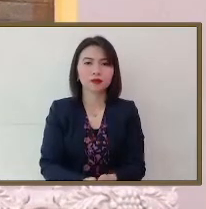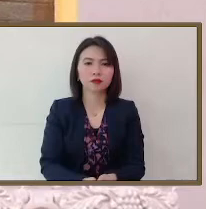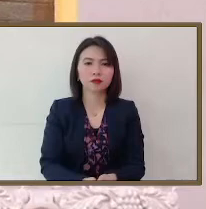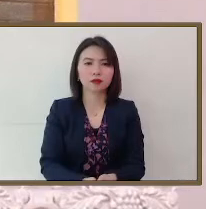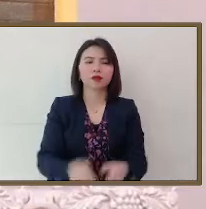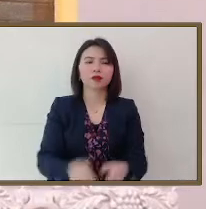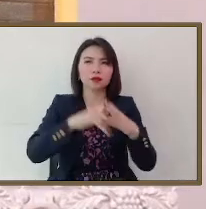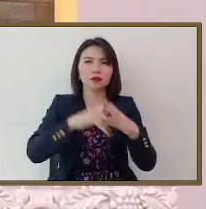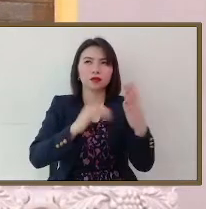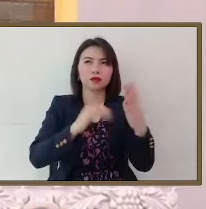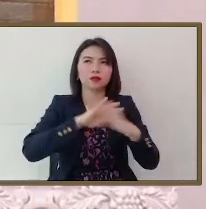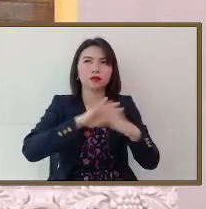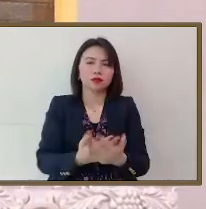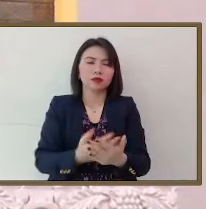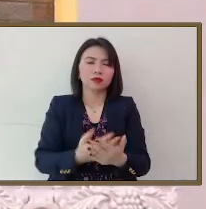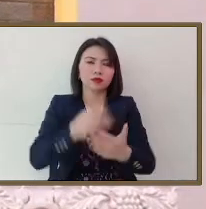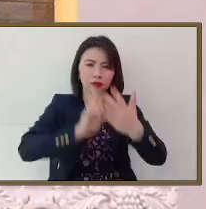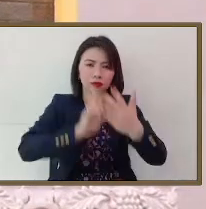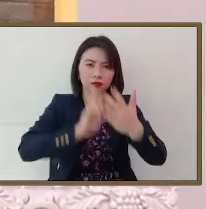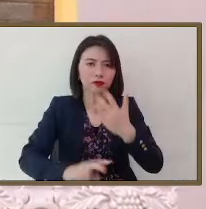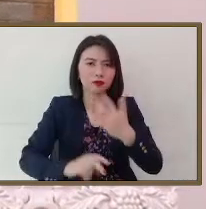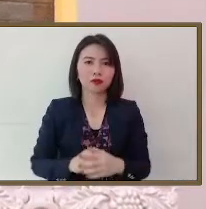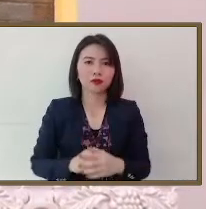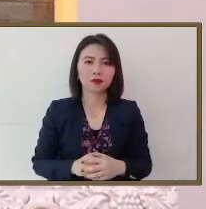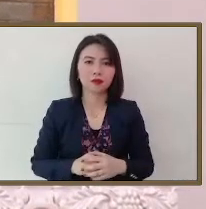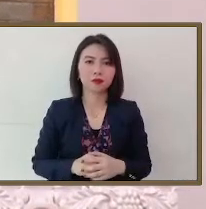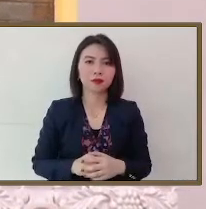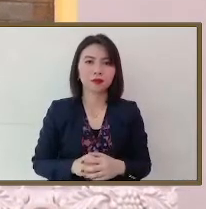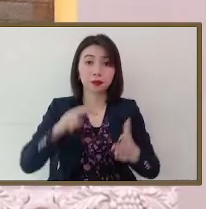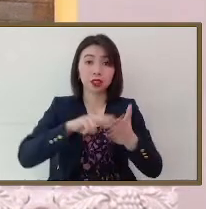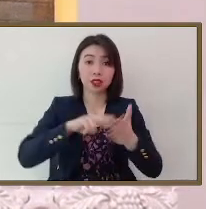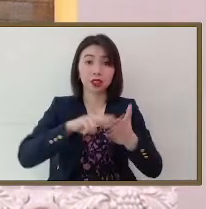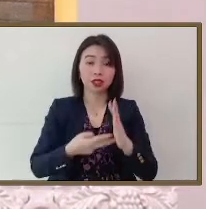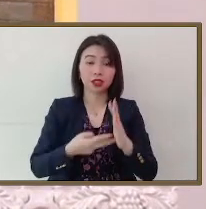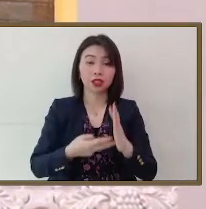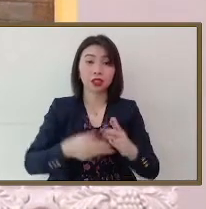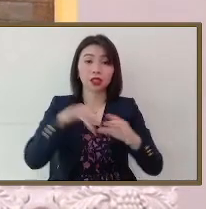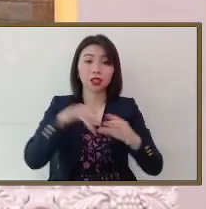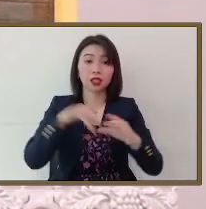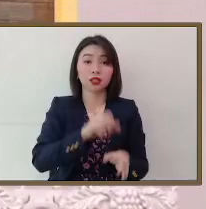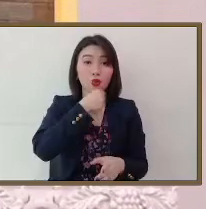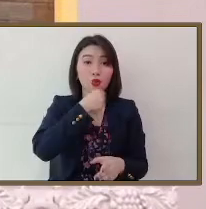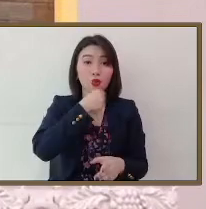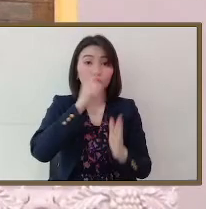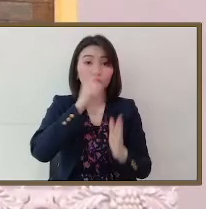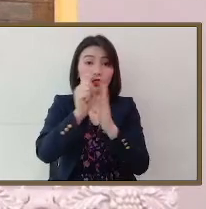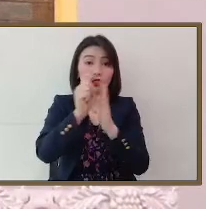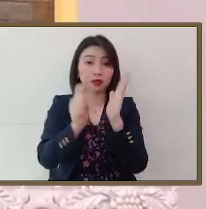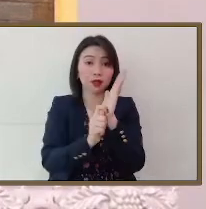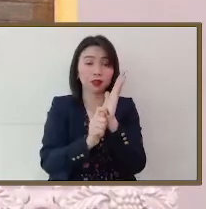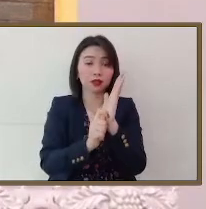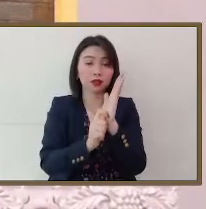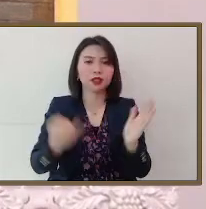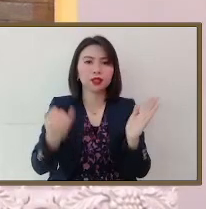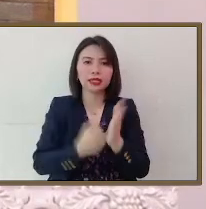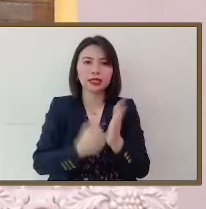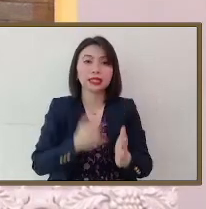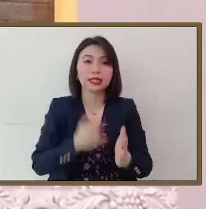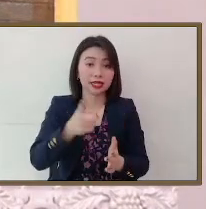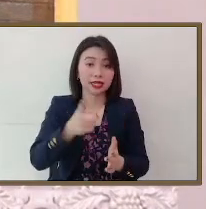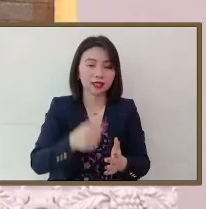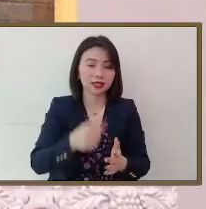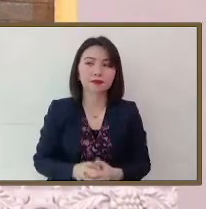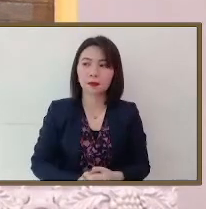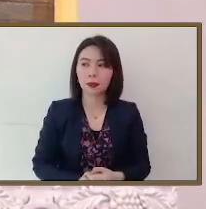passage in this scripture. Alright? Ibig sabihin, in the Old Testament, minention po doon mga kapatid. You see what the Bible says